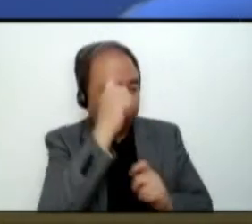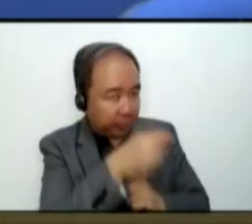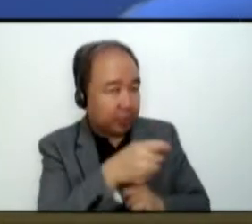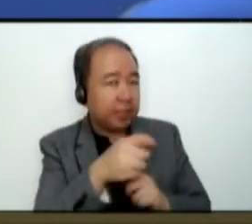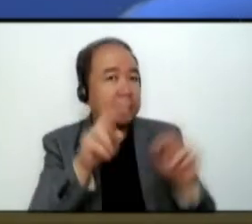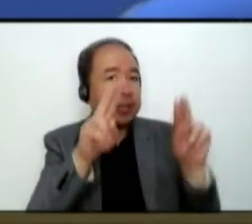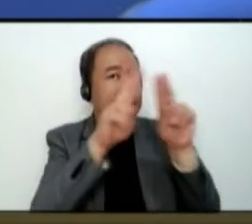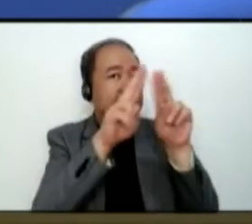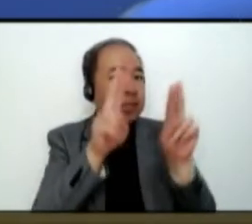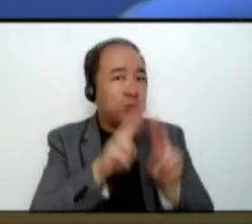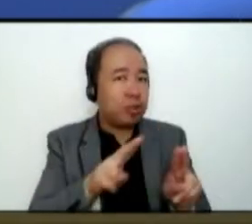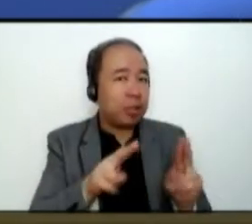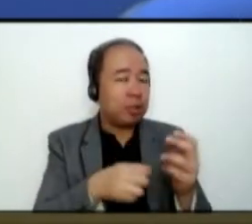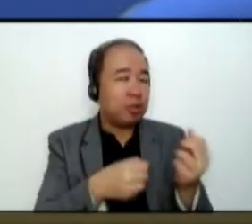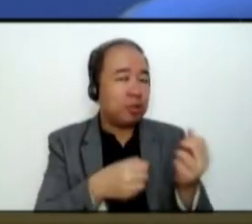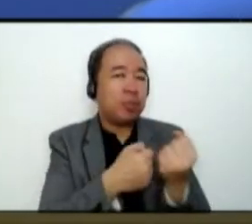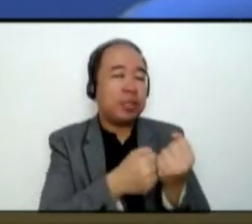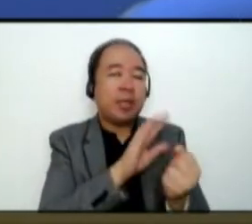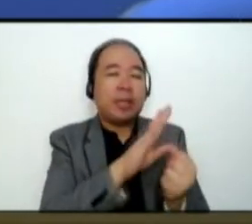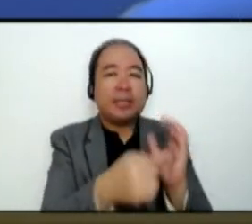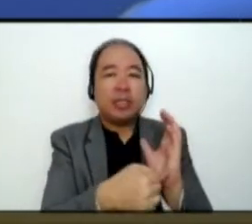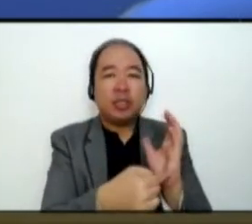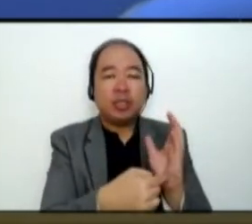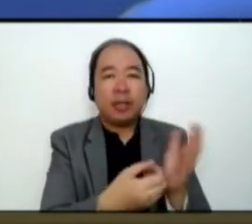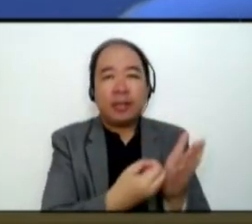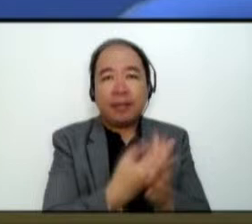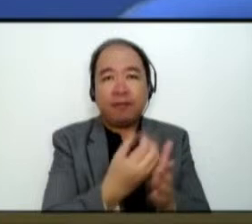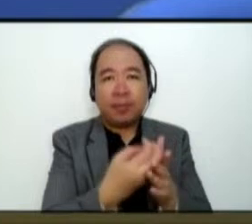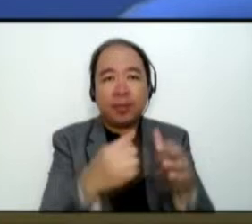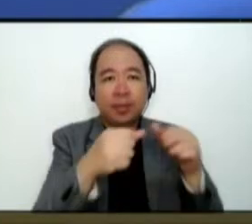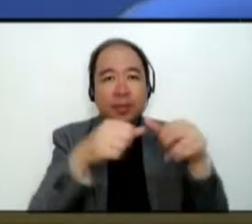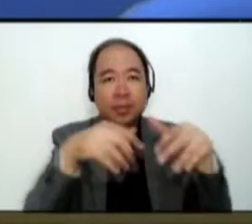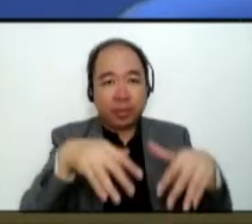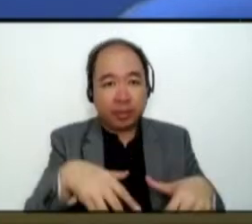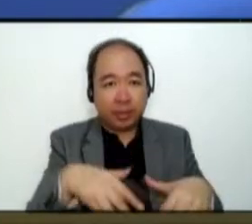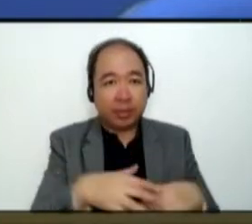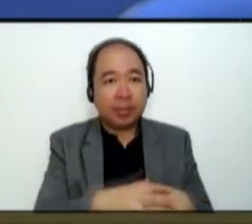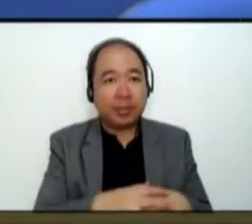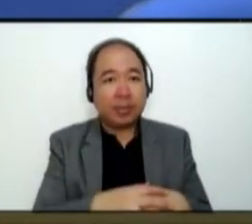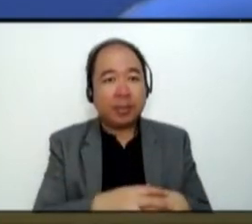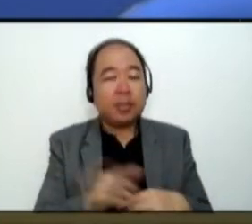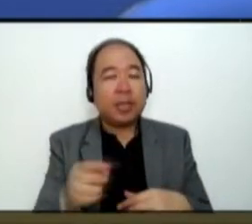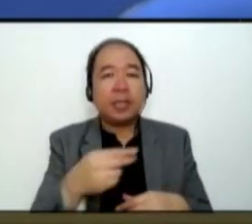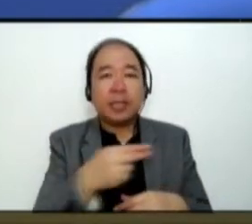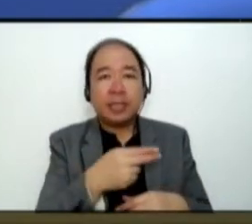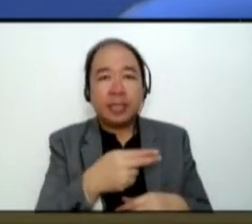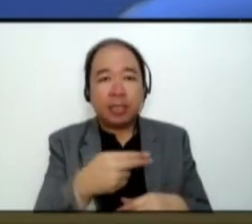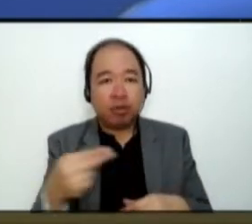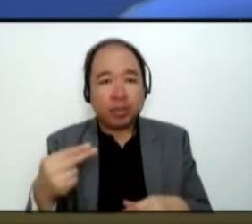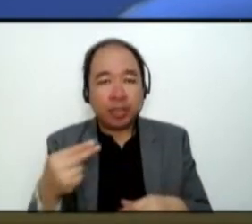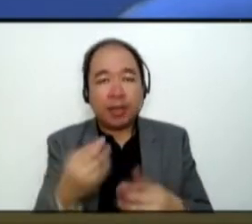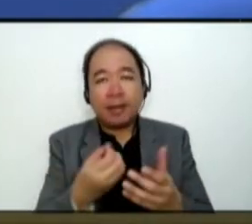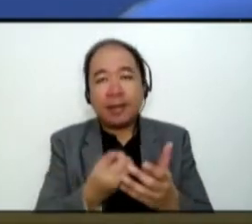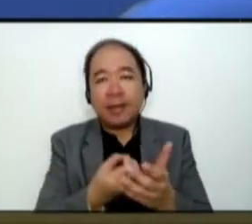by its digital information system, Silani or Indonesia Older Person Information System.